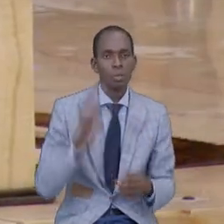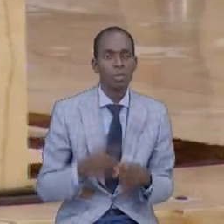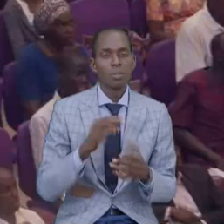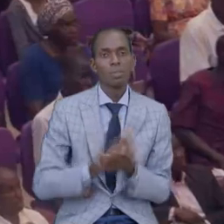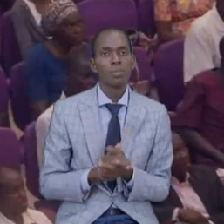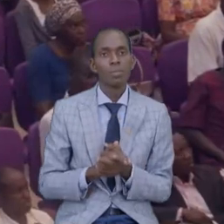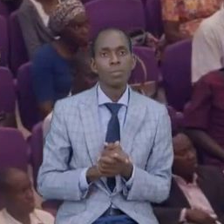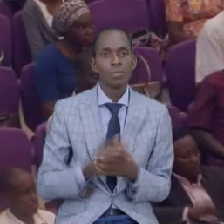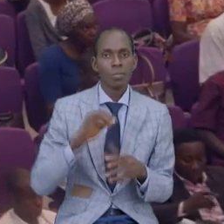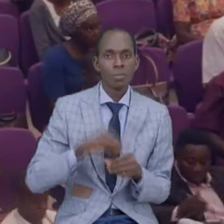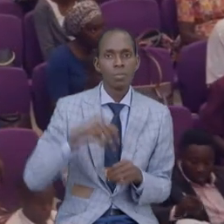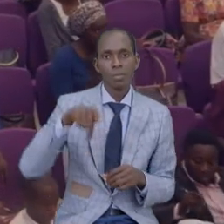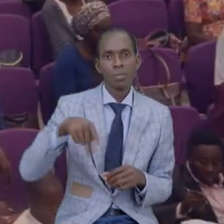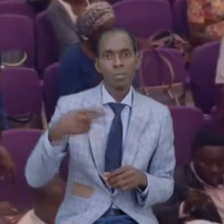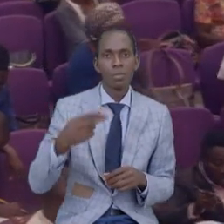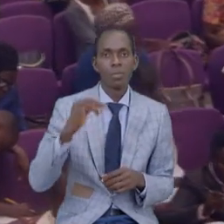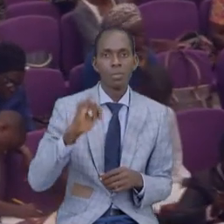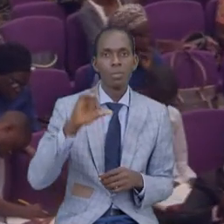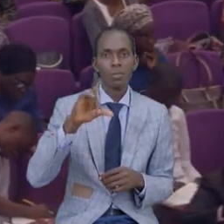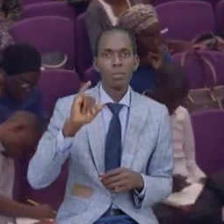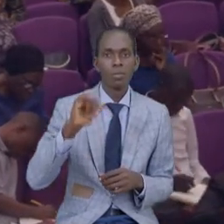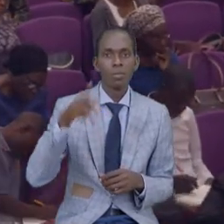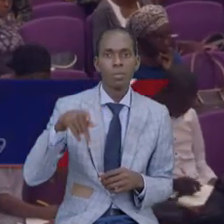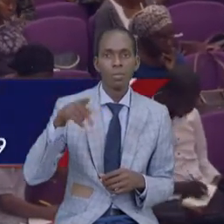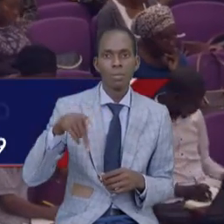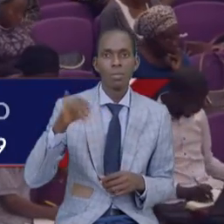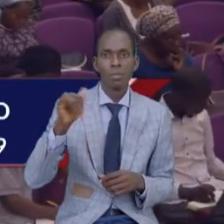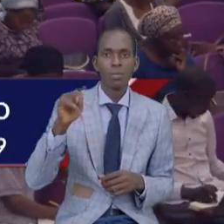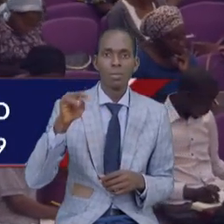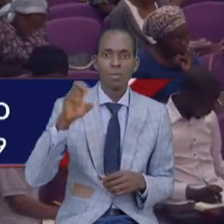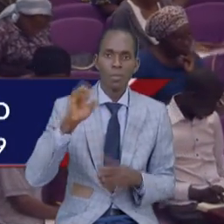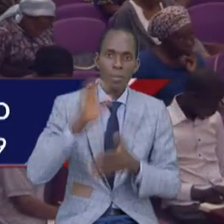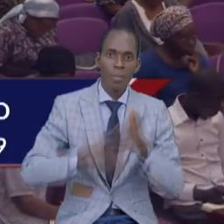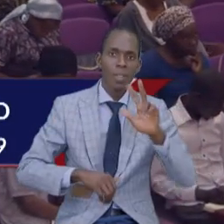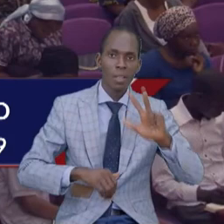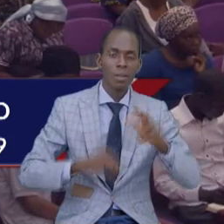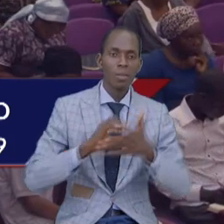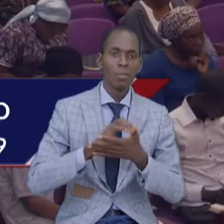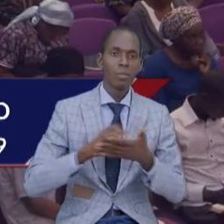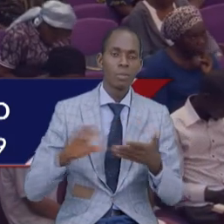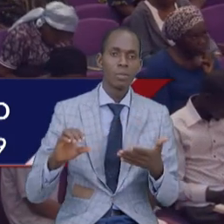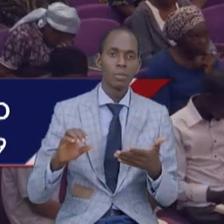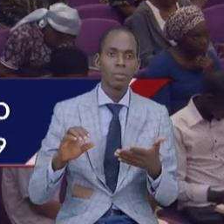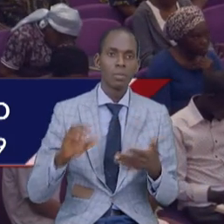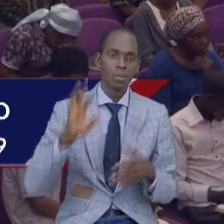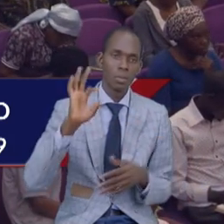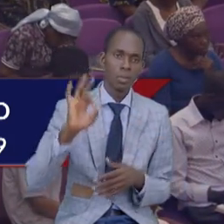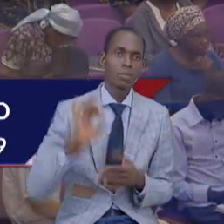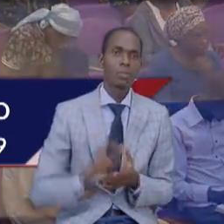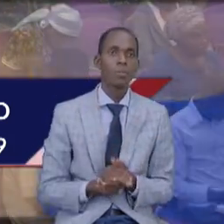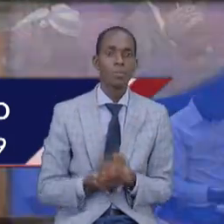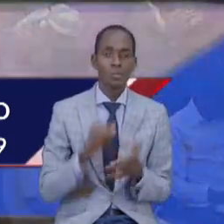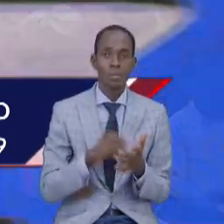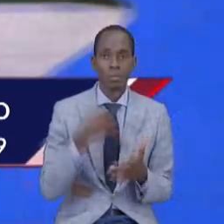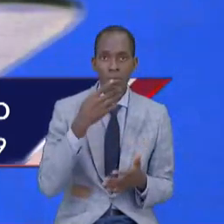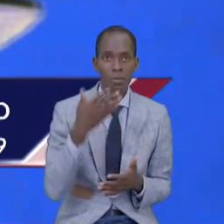In Philippians chapter 3, And I'm reading from verse 9. It